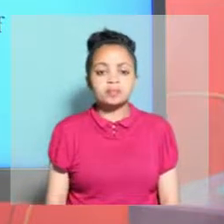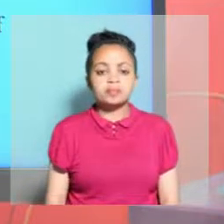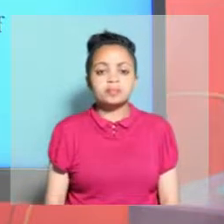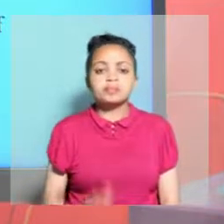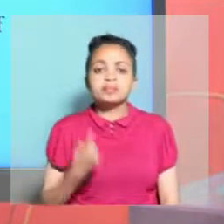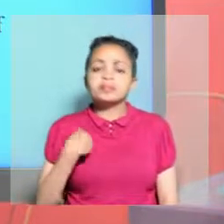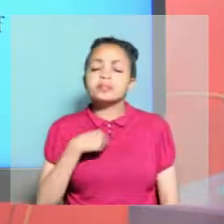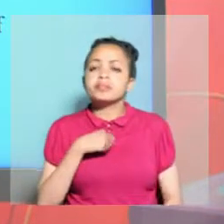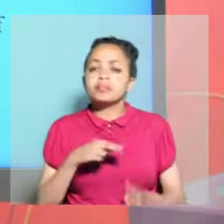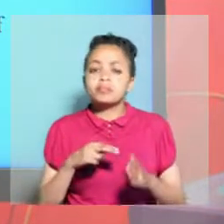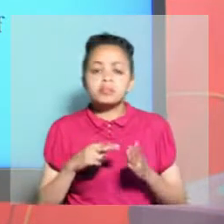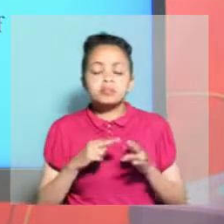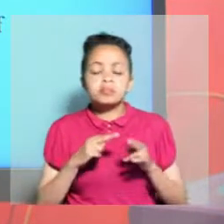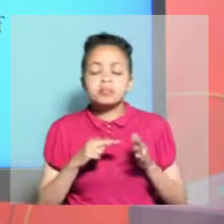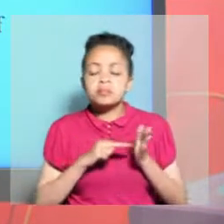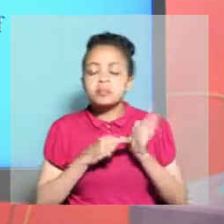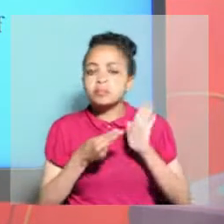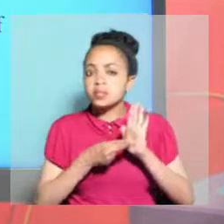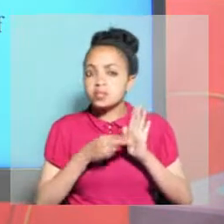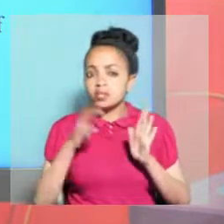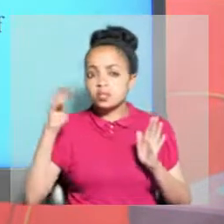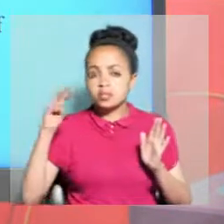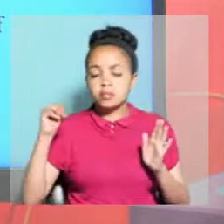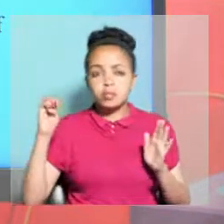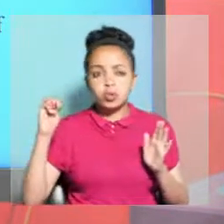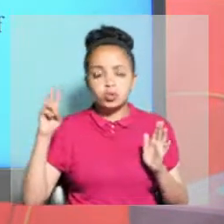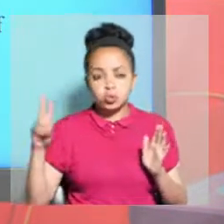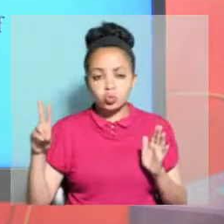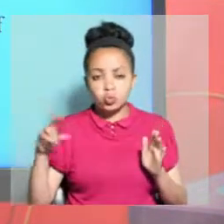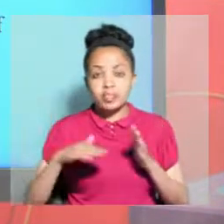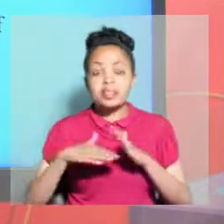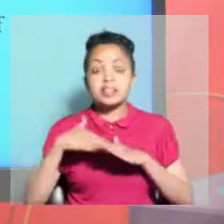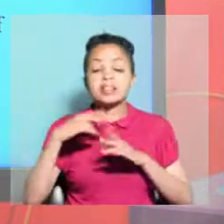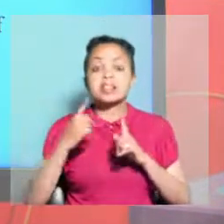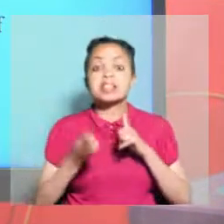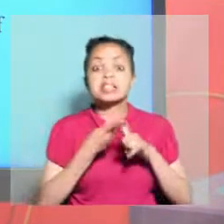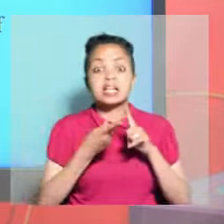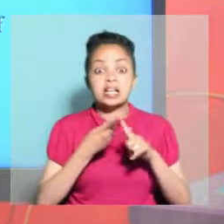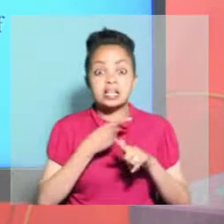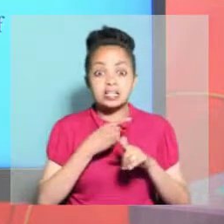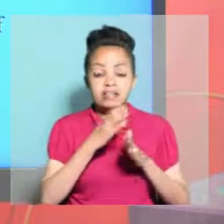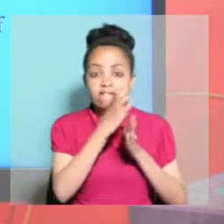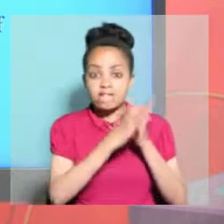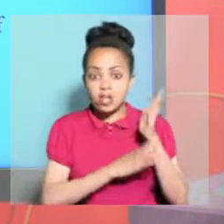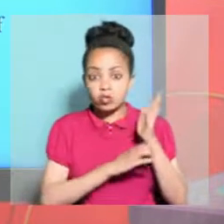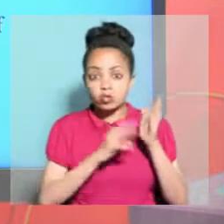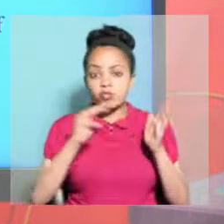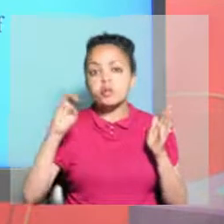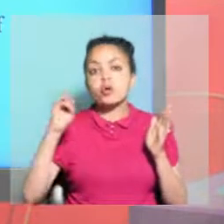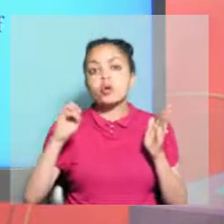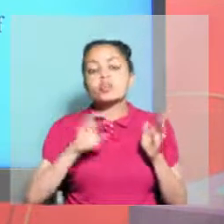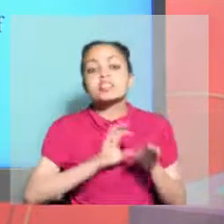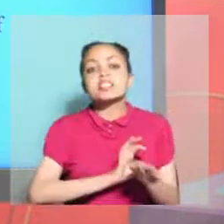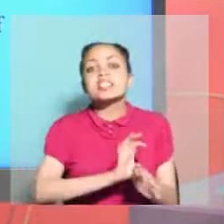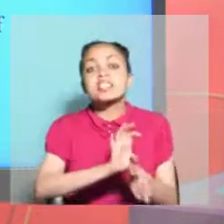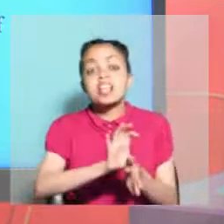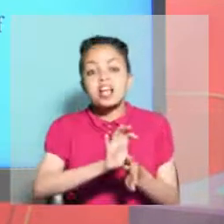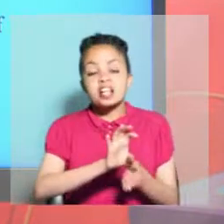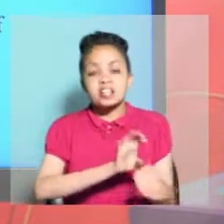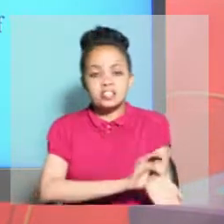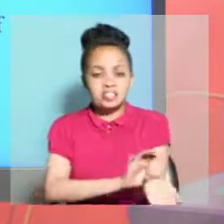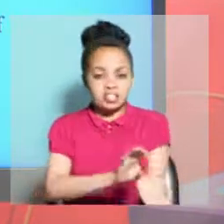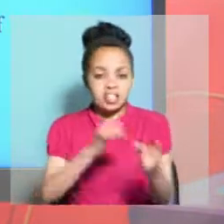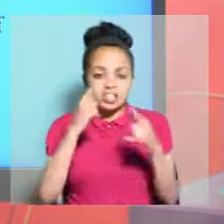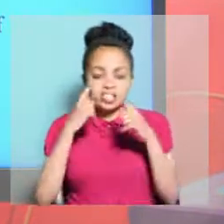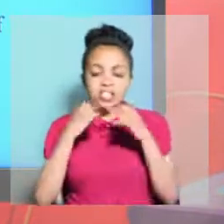When we say meiosis II, it is a second phase of meiosis cell division that evolved with